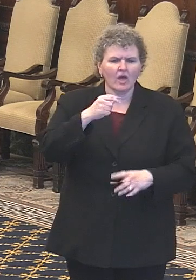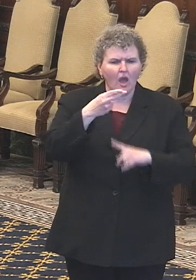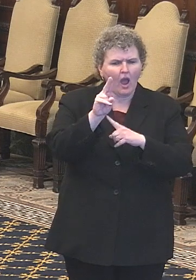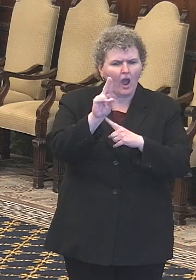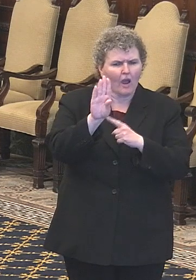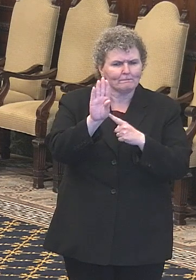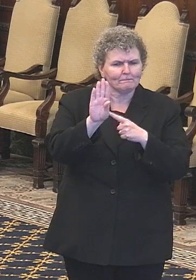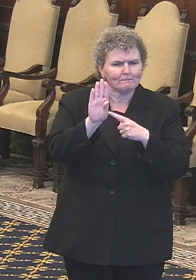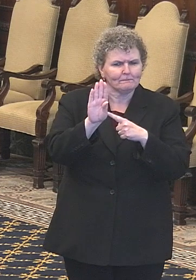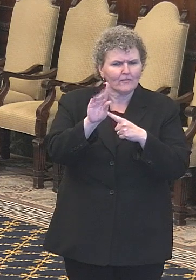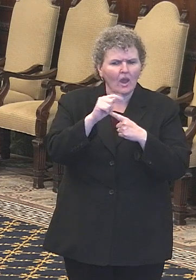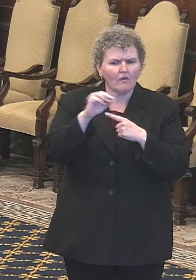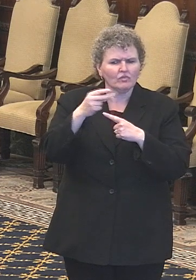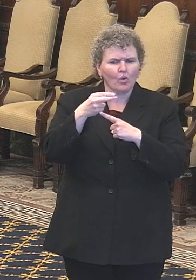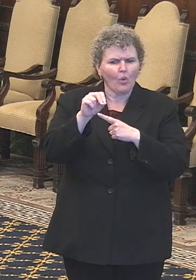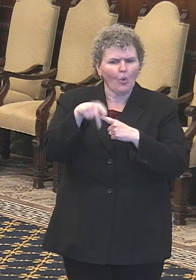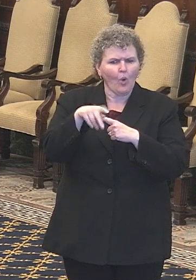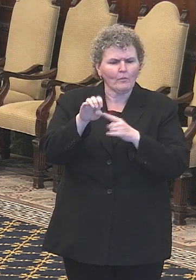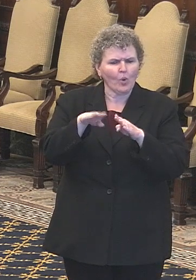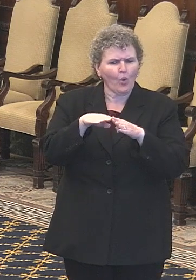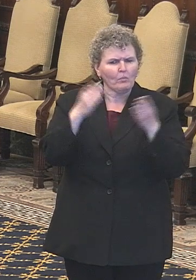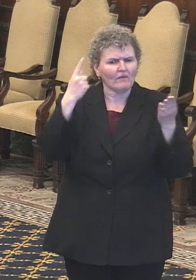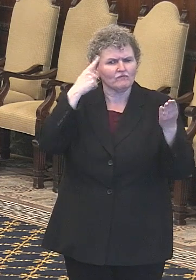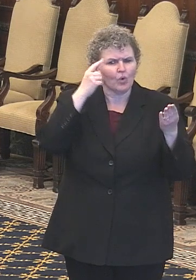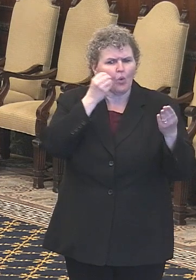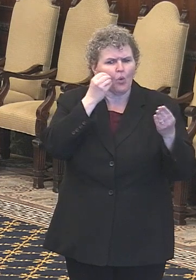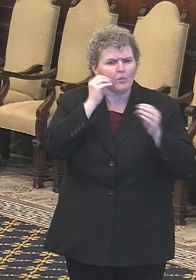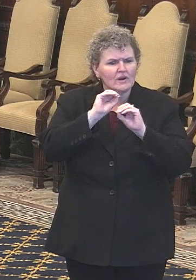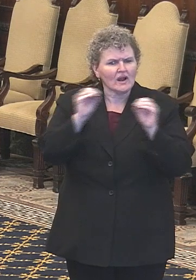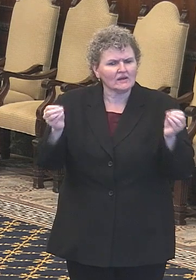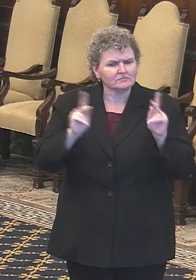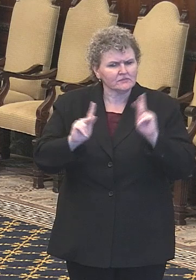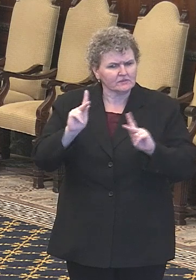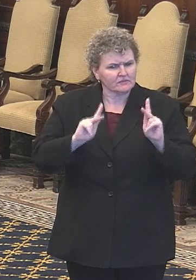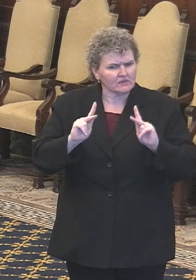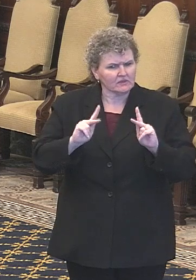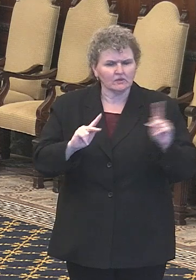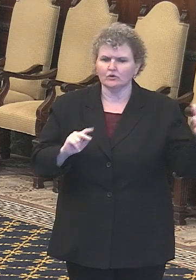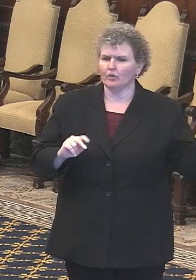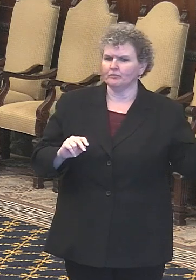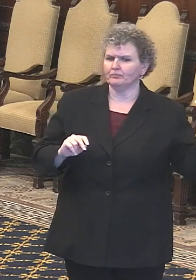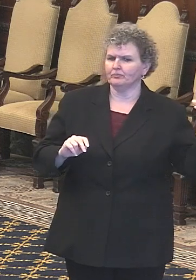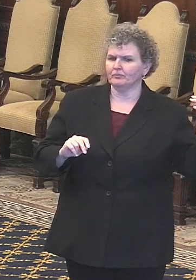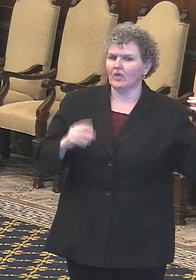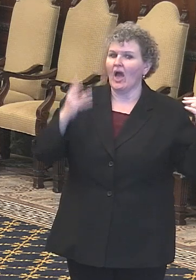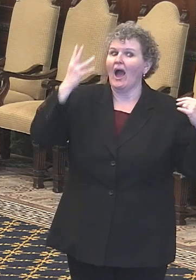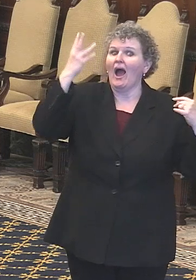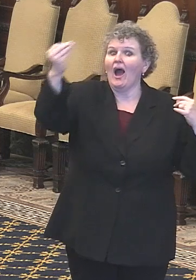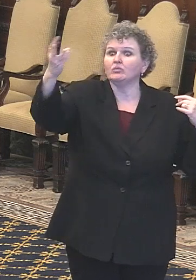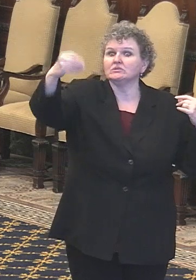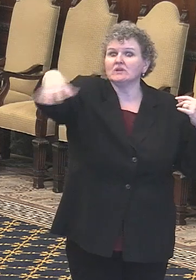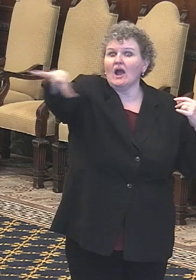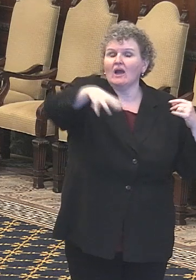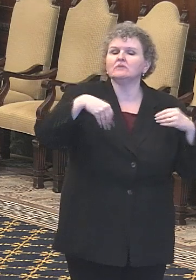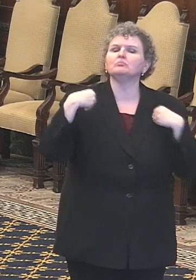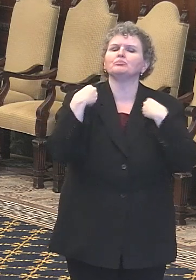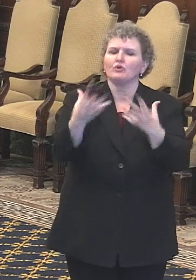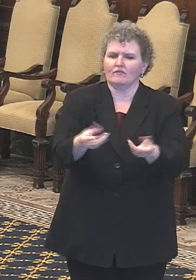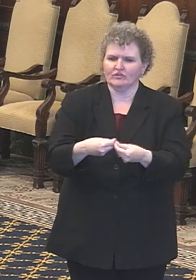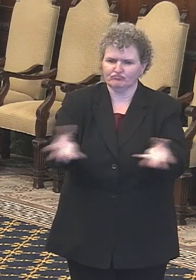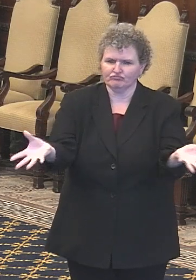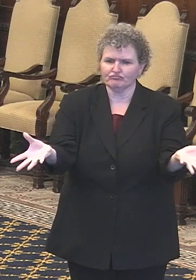decreasing shelter space and low admittance at the Holiday Inn? And will the homeless be allowed in any of the new quarantine sites